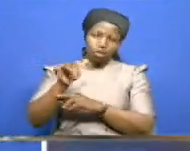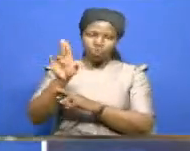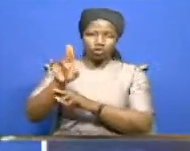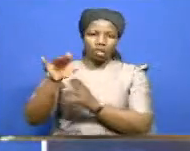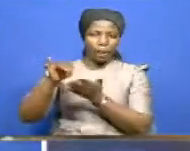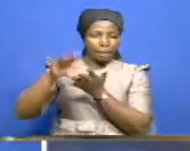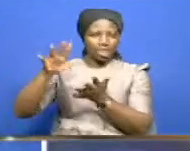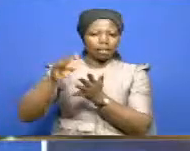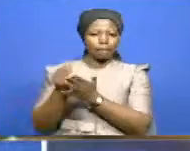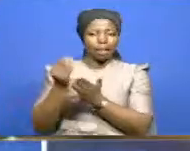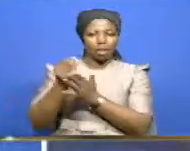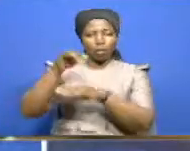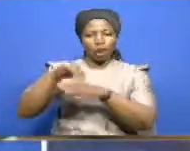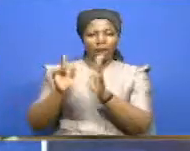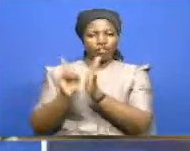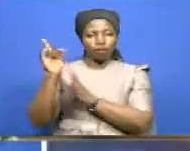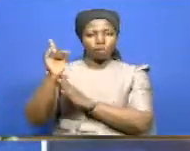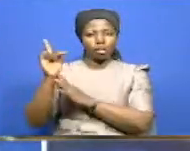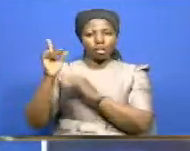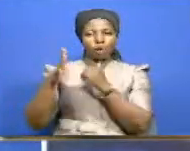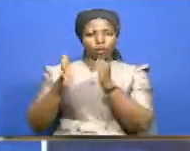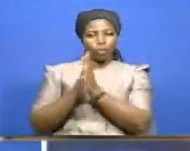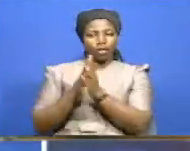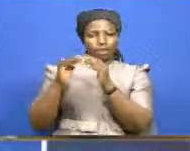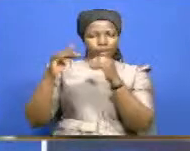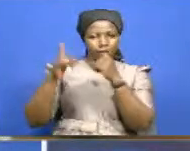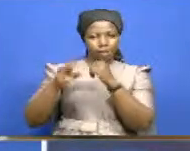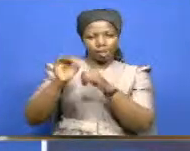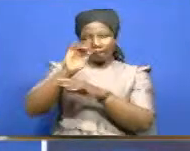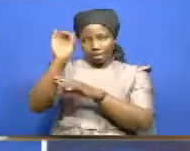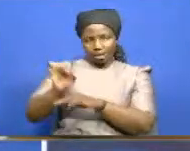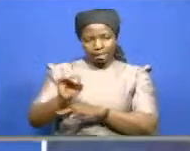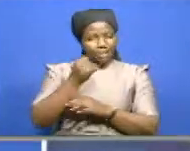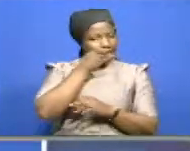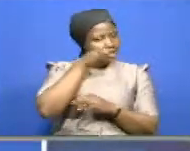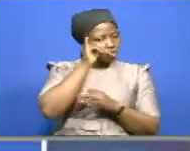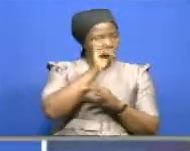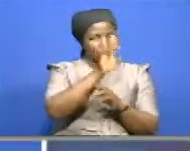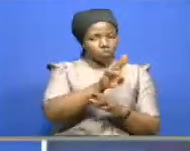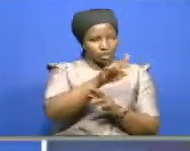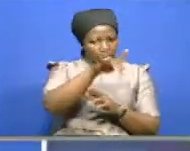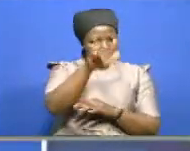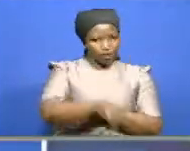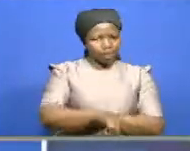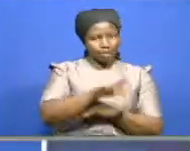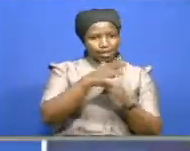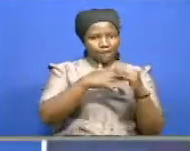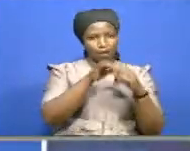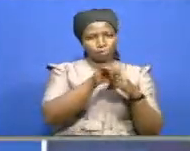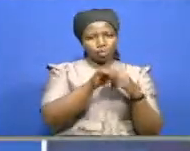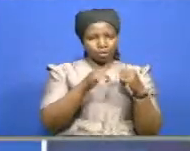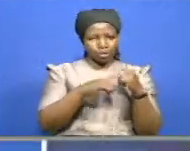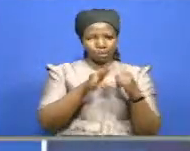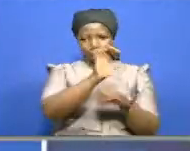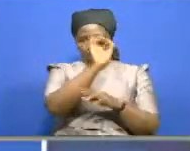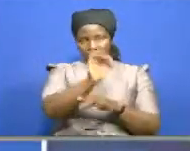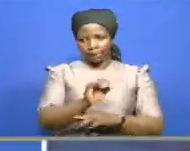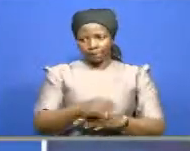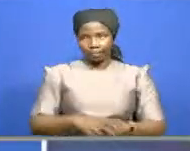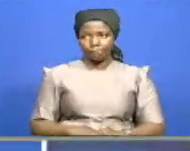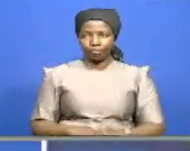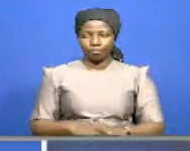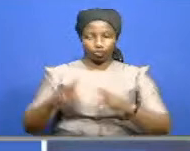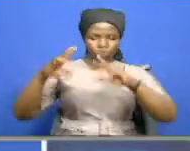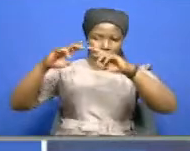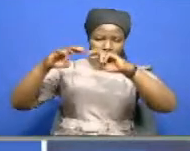at 60%, with Isiolo spending the least at 9.3%. To fast track the disbursement of